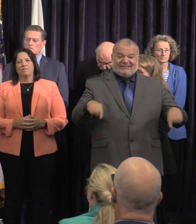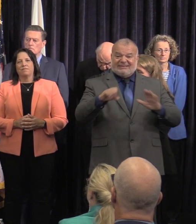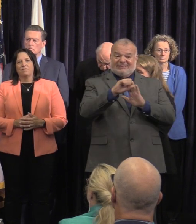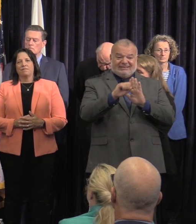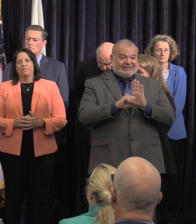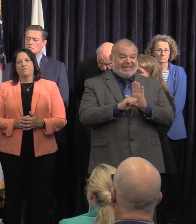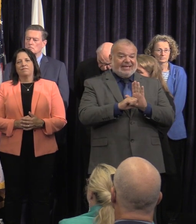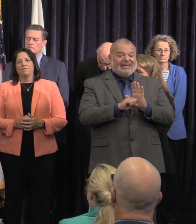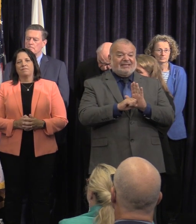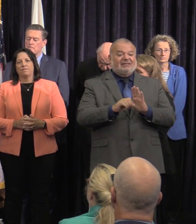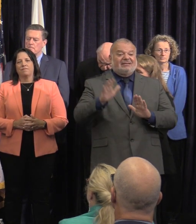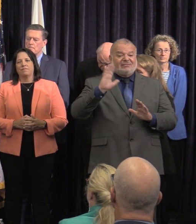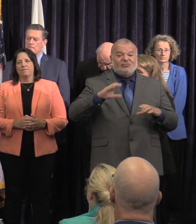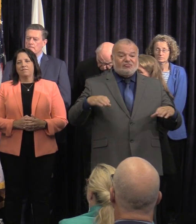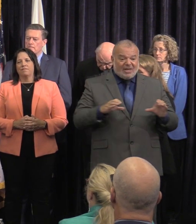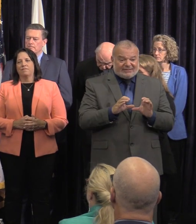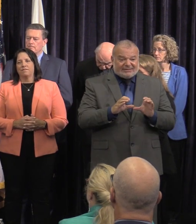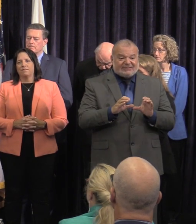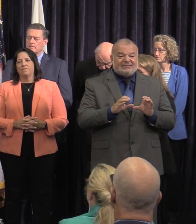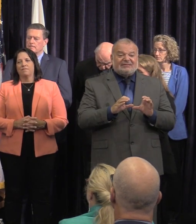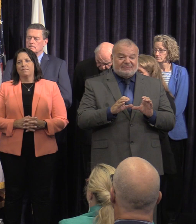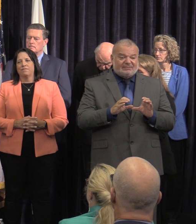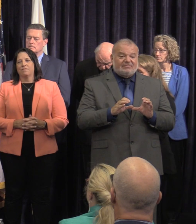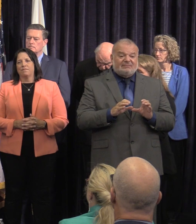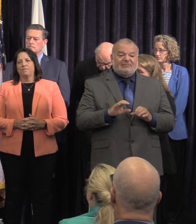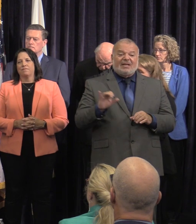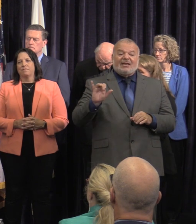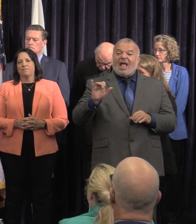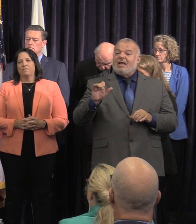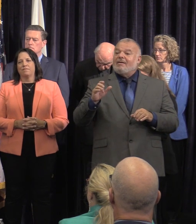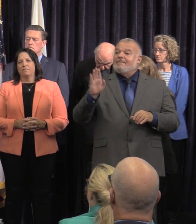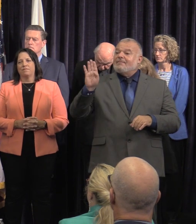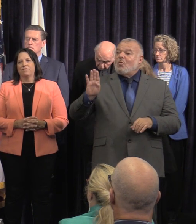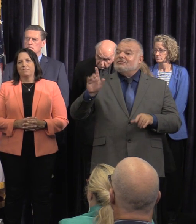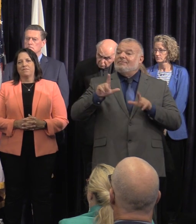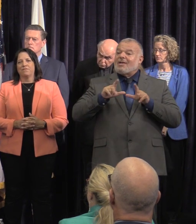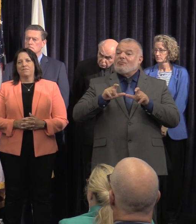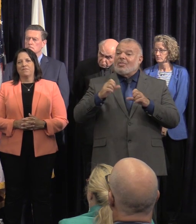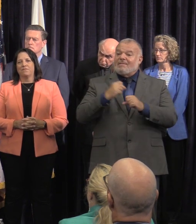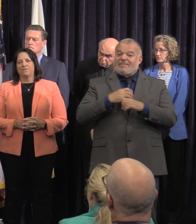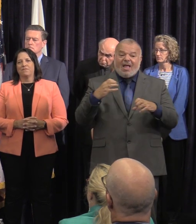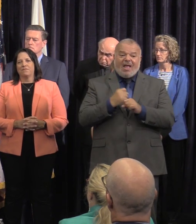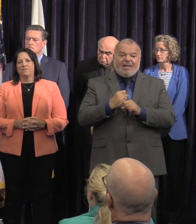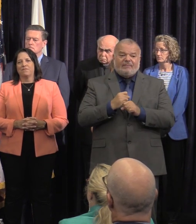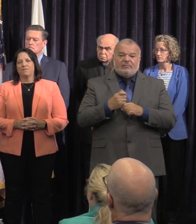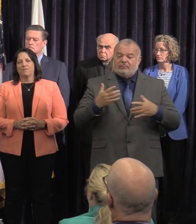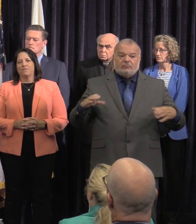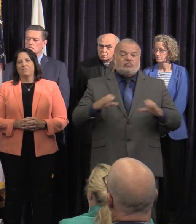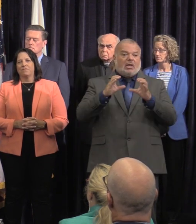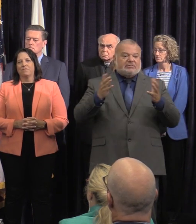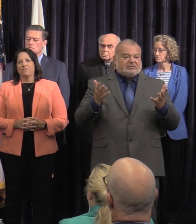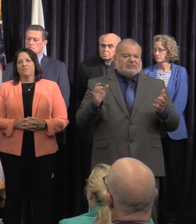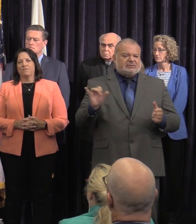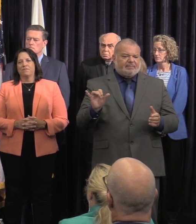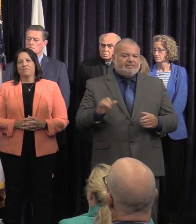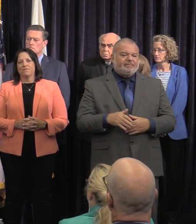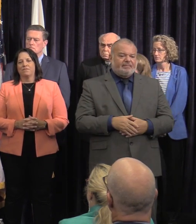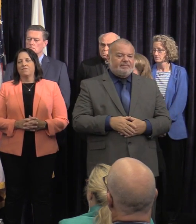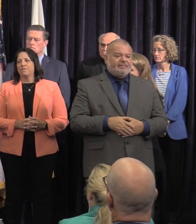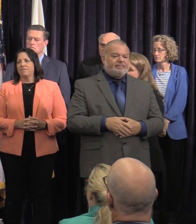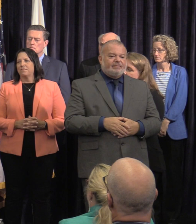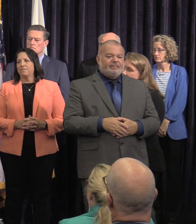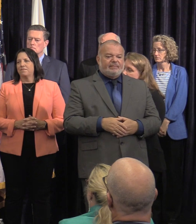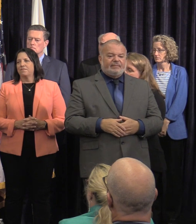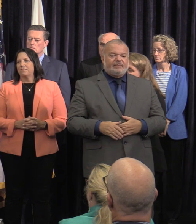and crisis, whether it was the Boston Marathon, whether it was the ongoing work to combat substance use disorder and the